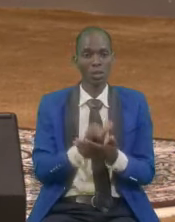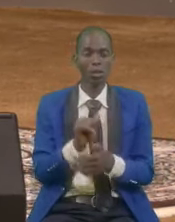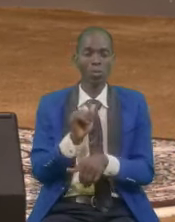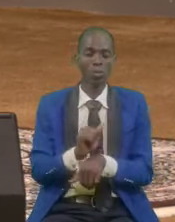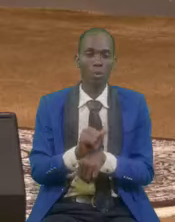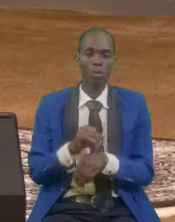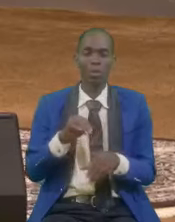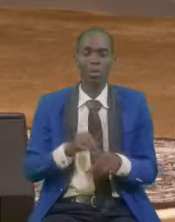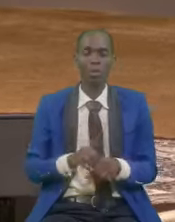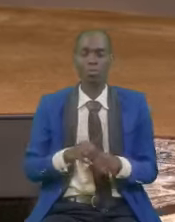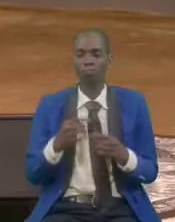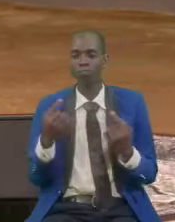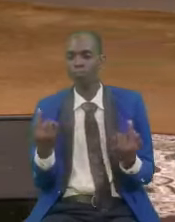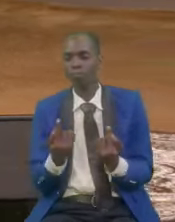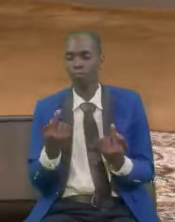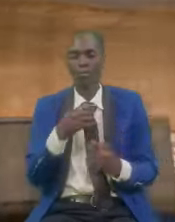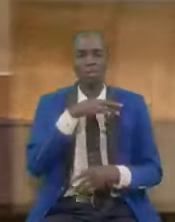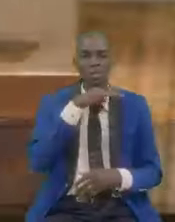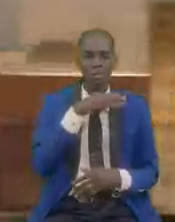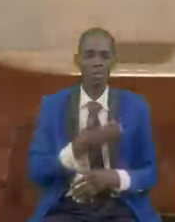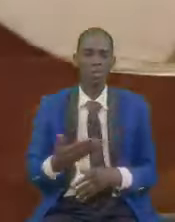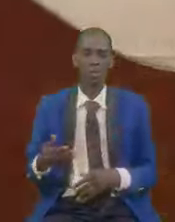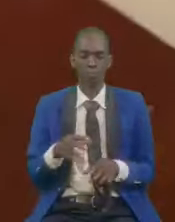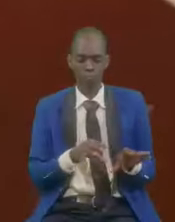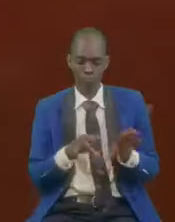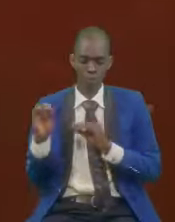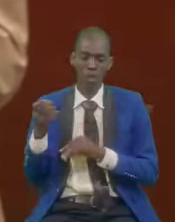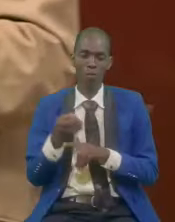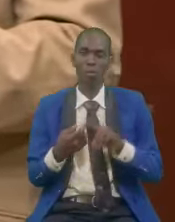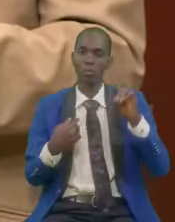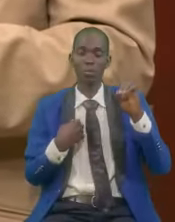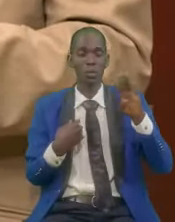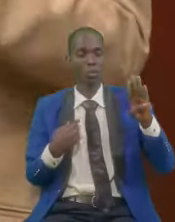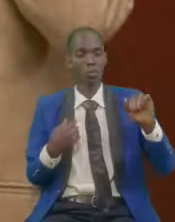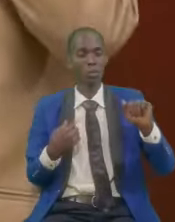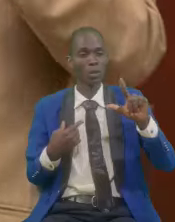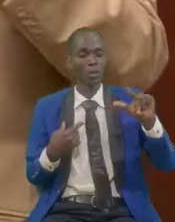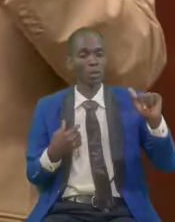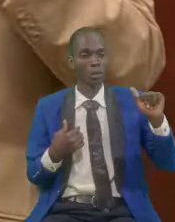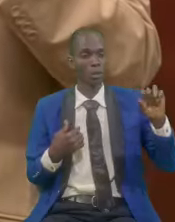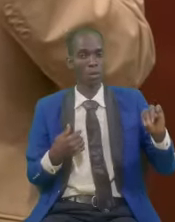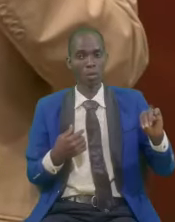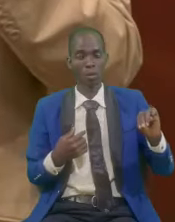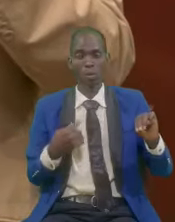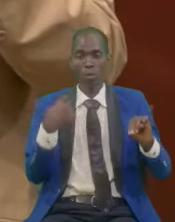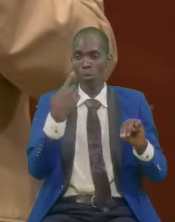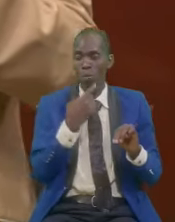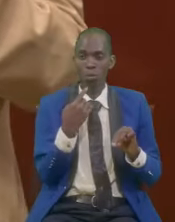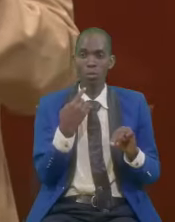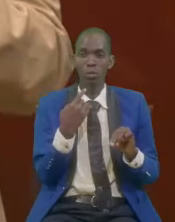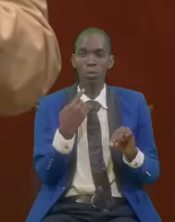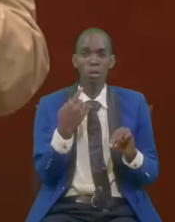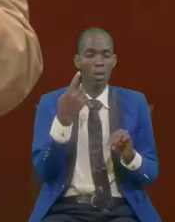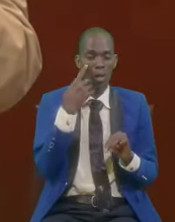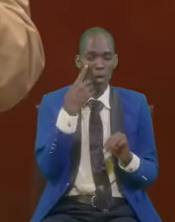work iniquity. Depart from me, Balaam, whose eyes are opened, and who